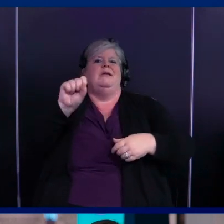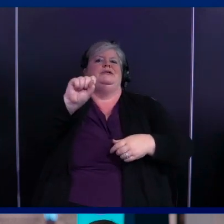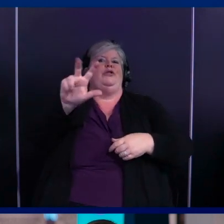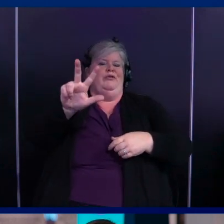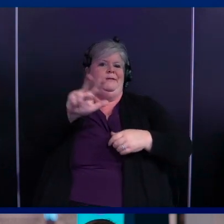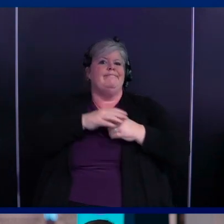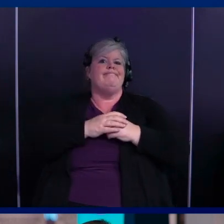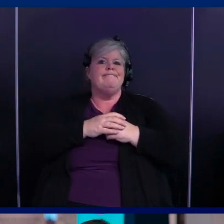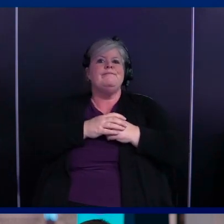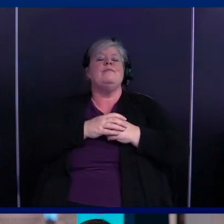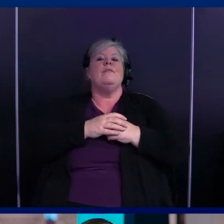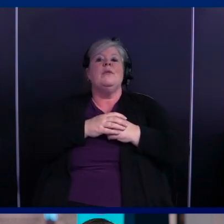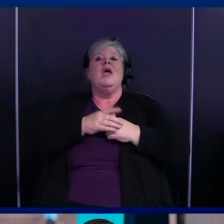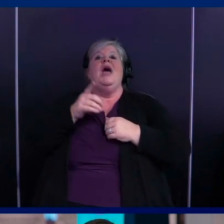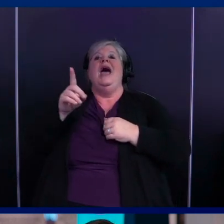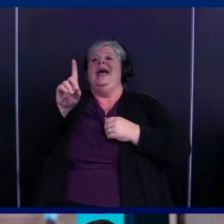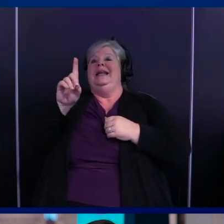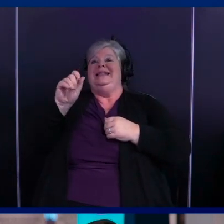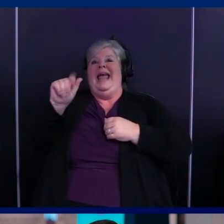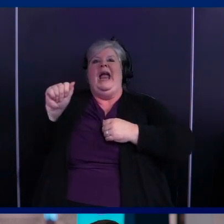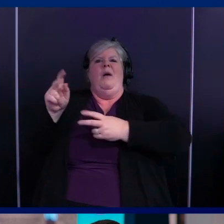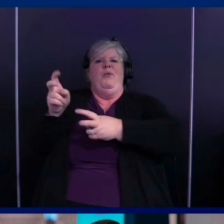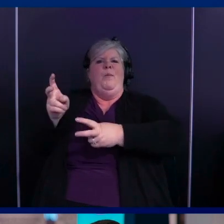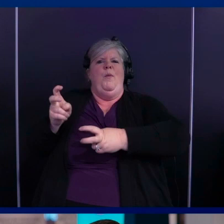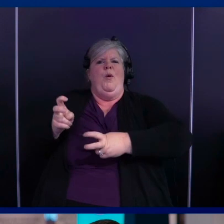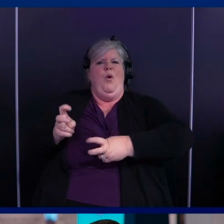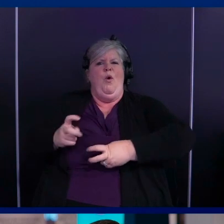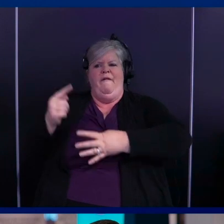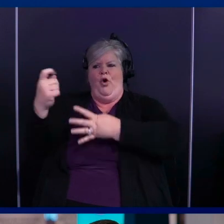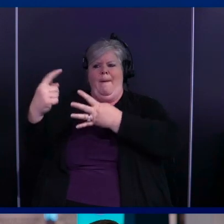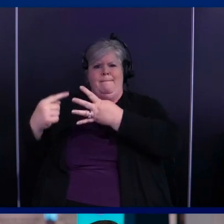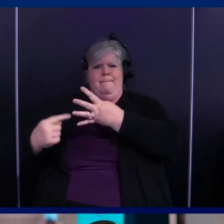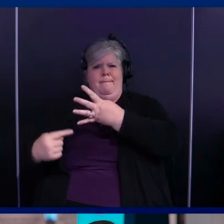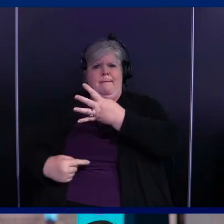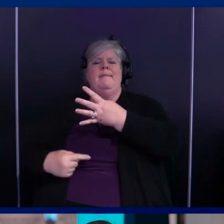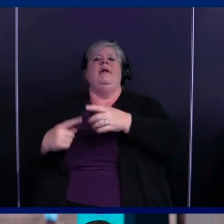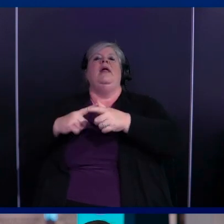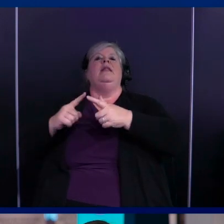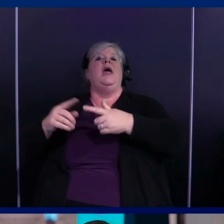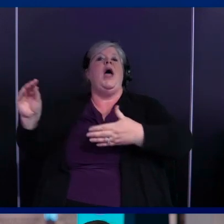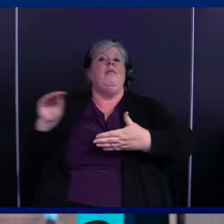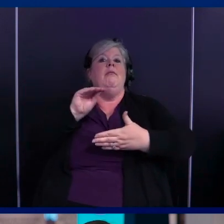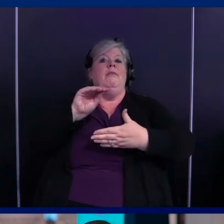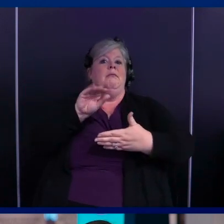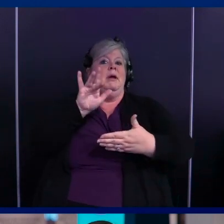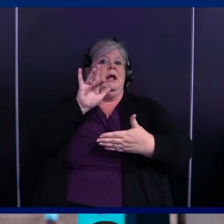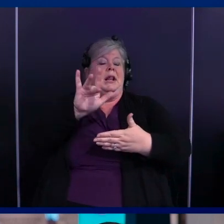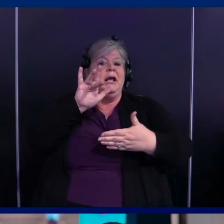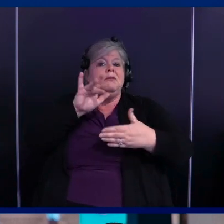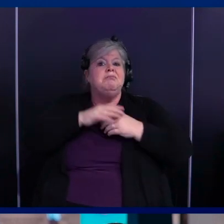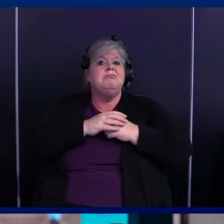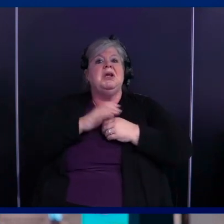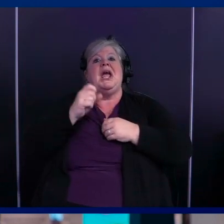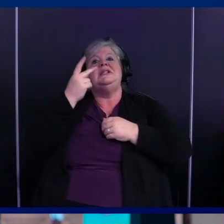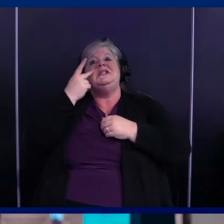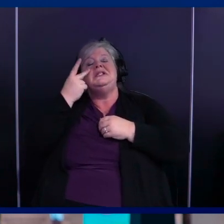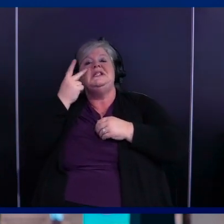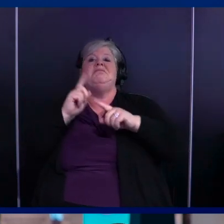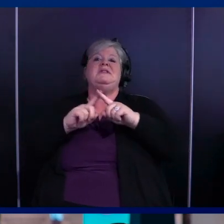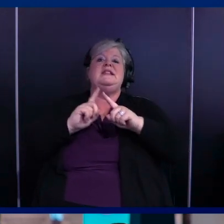have those data sources I just showed. I can click in case looking at objects in